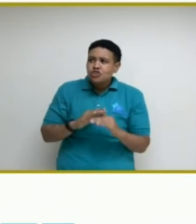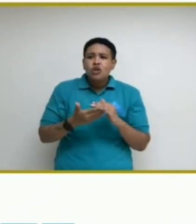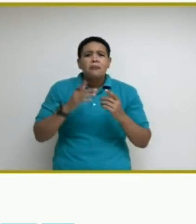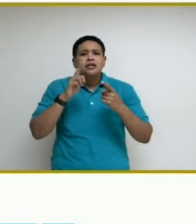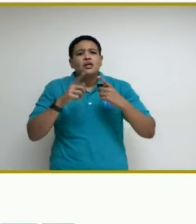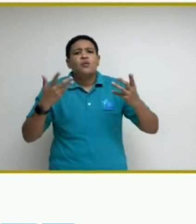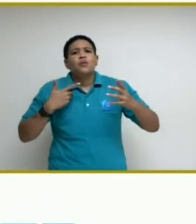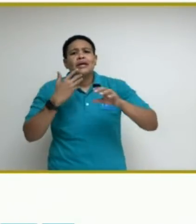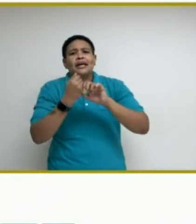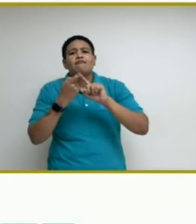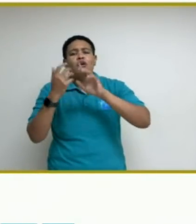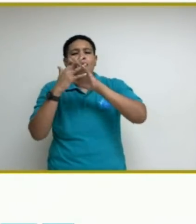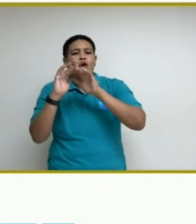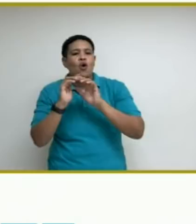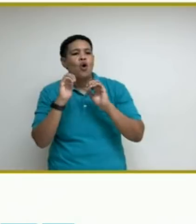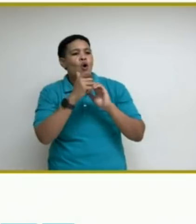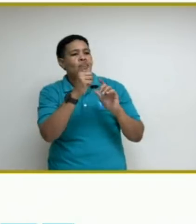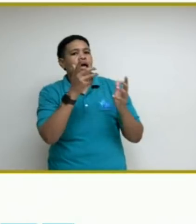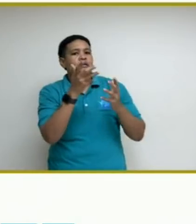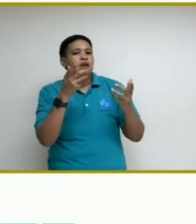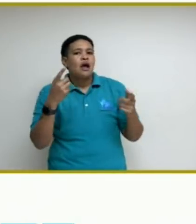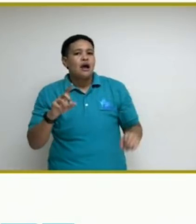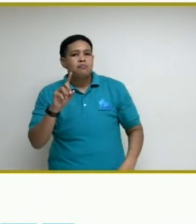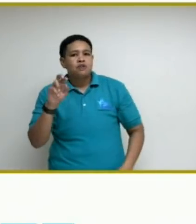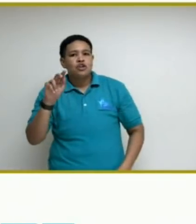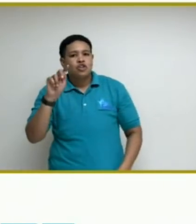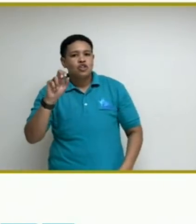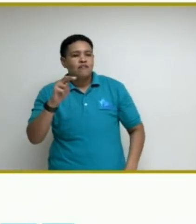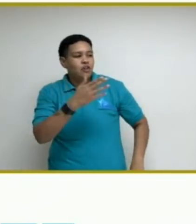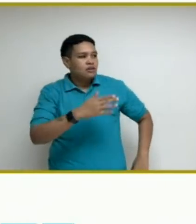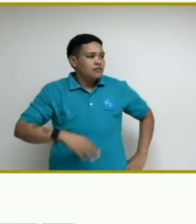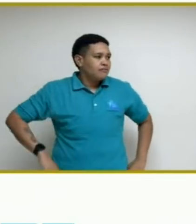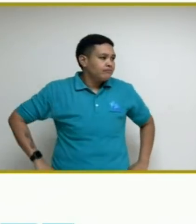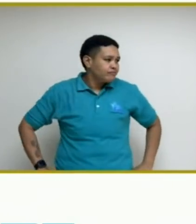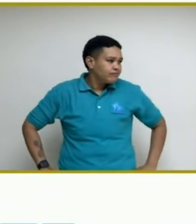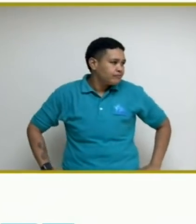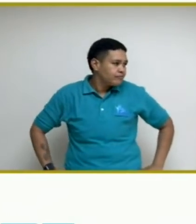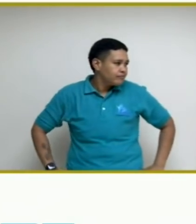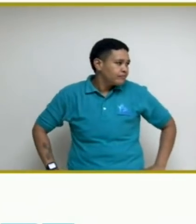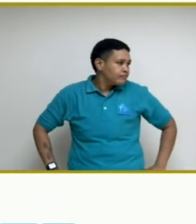the ones from the US. How has that talk been going, Dr. Tufton?